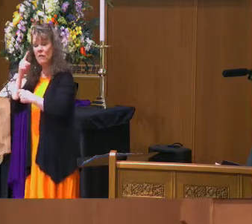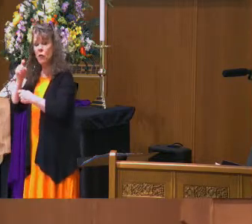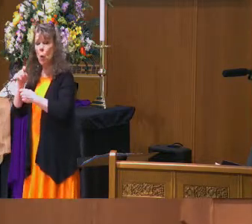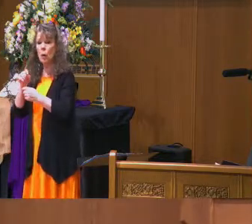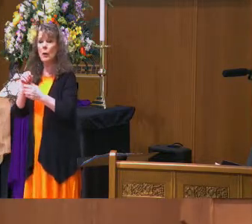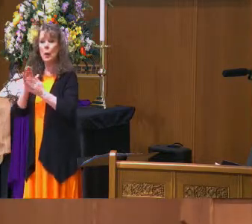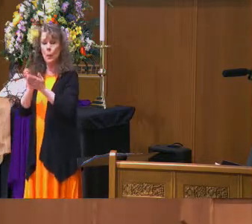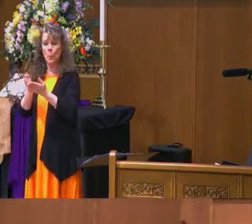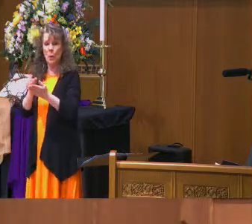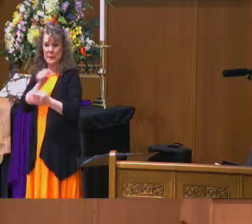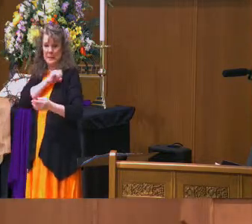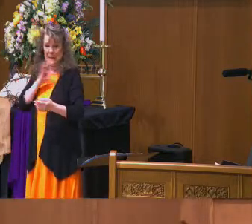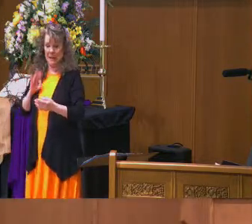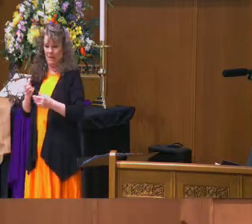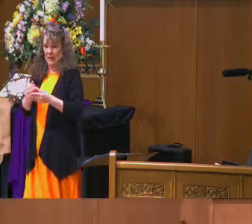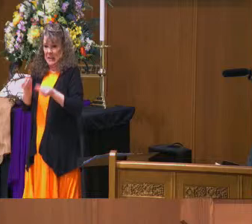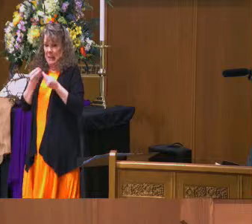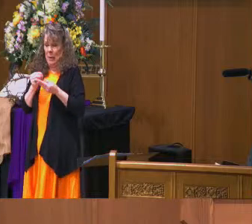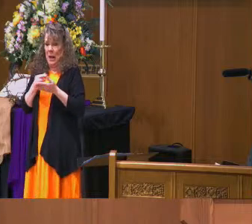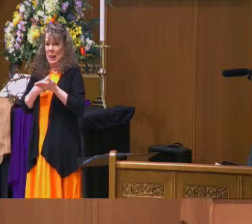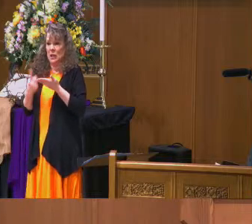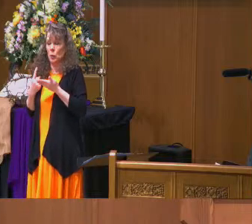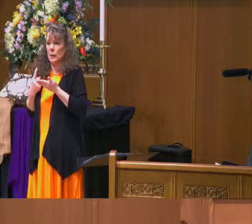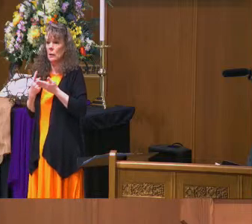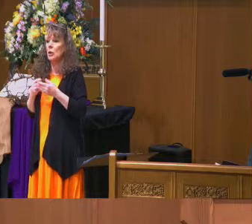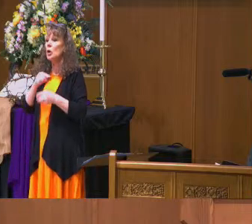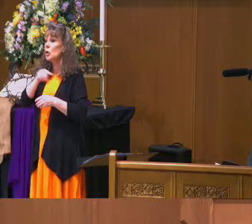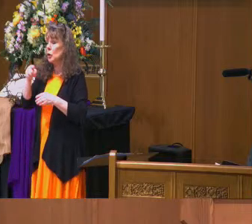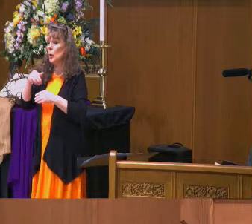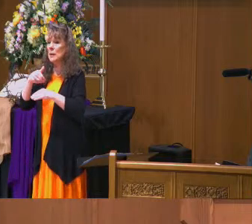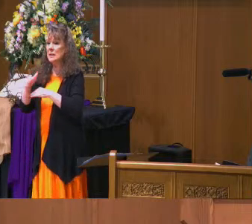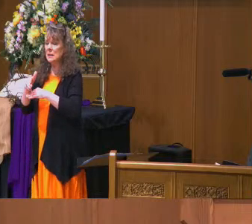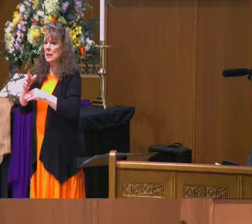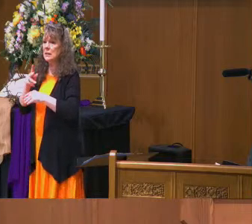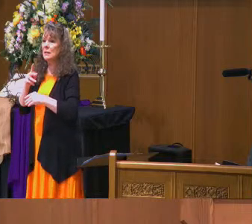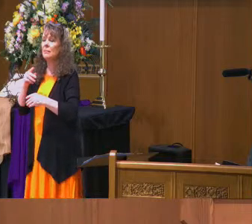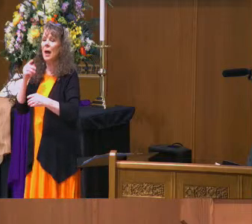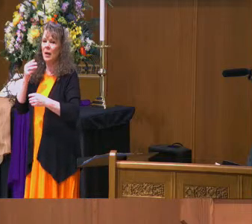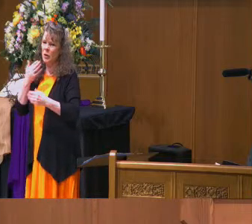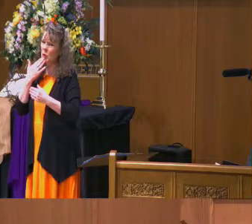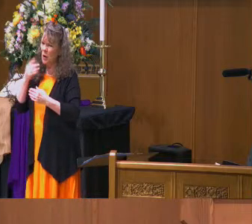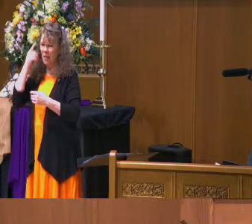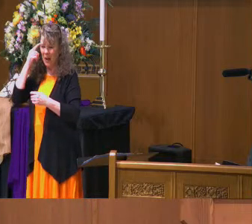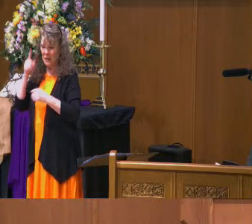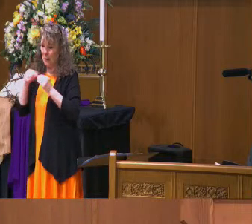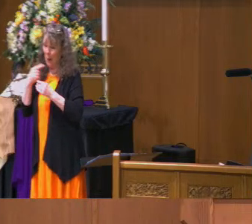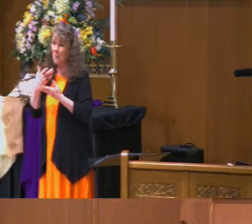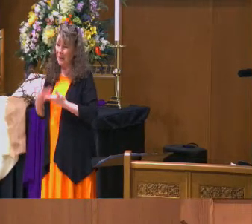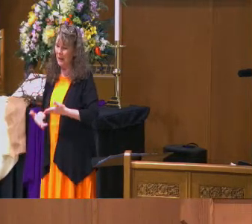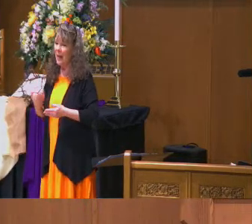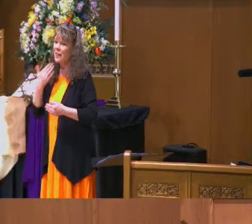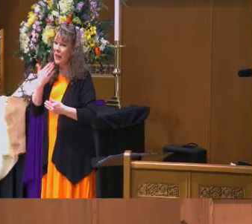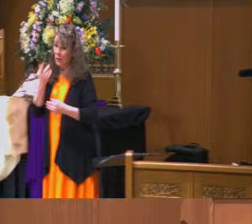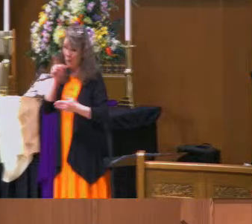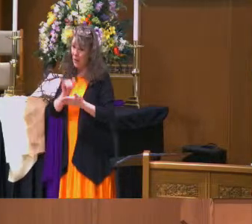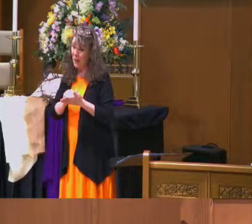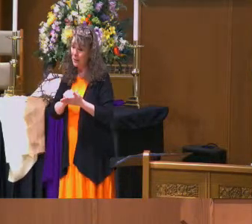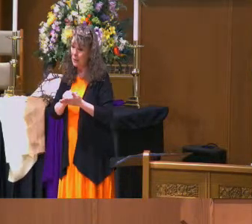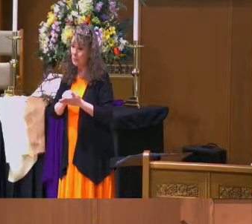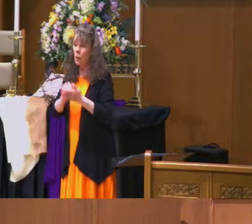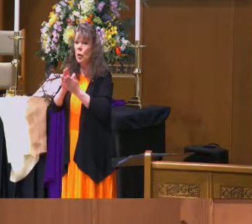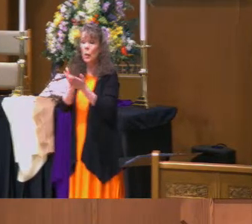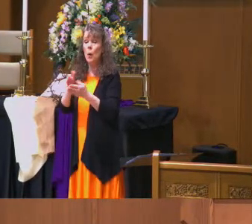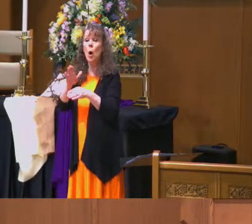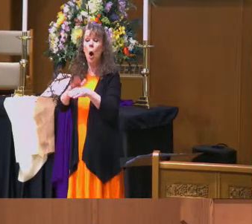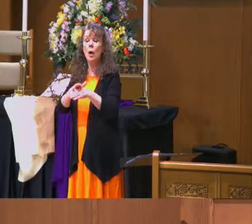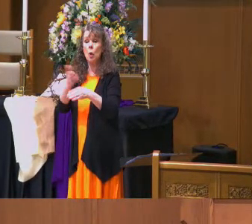me last week. Apparently you sent in some kind thoughts about me, and I thank you for all of them. The book is out on the